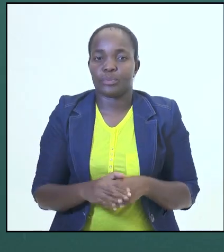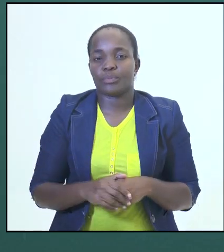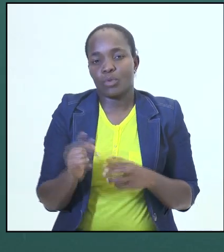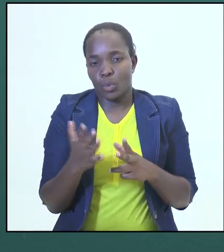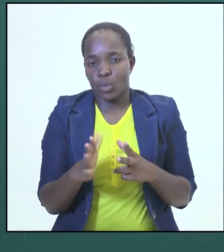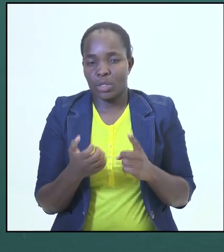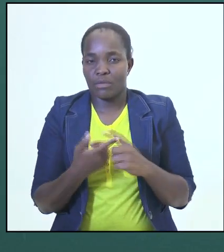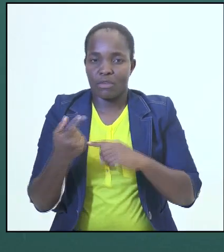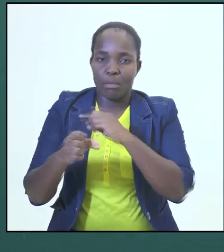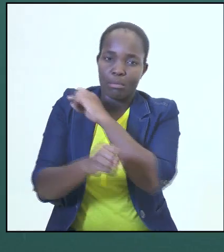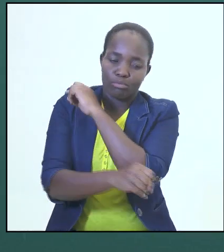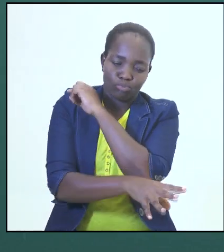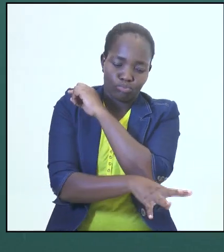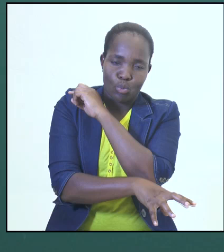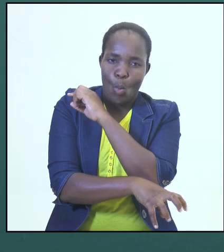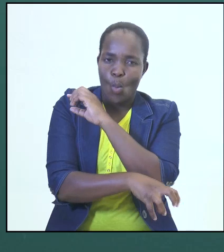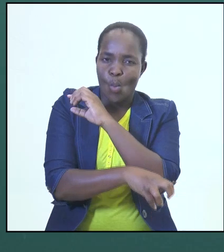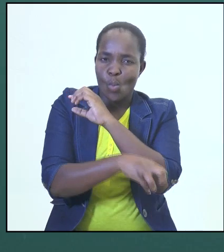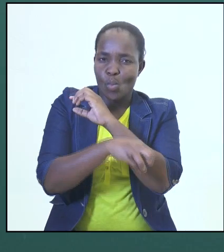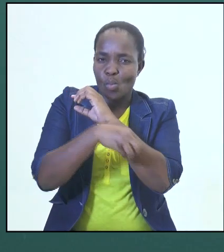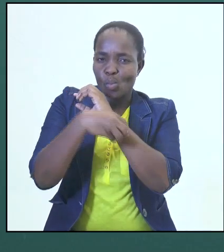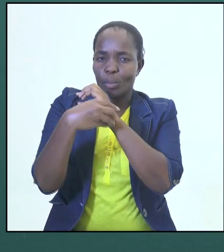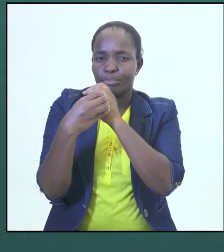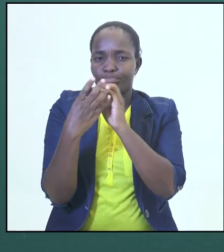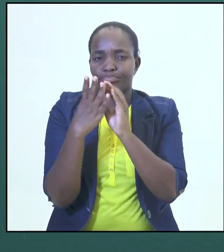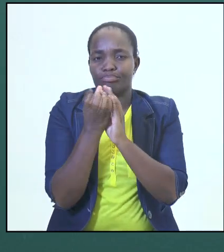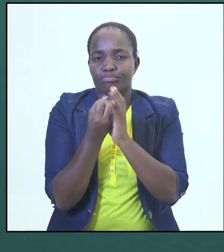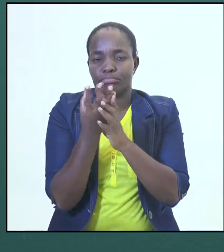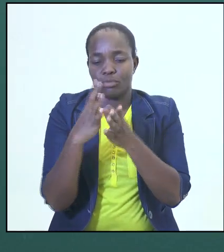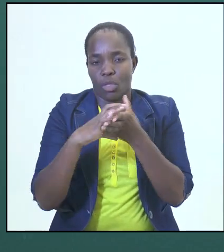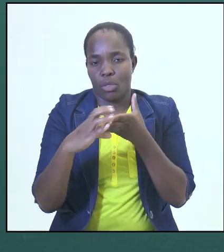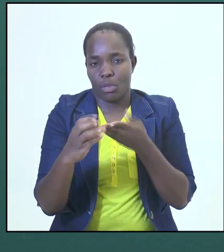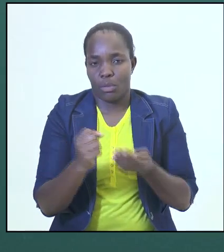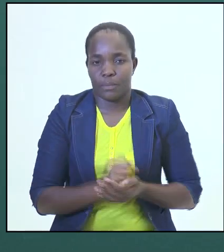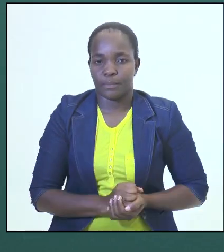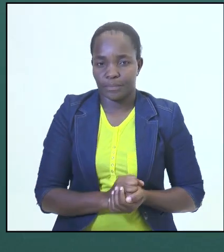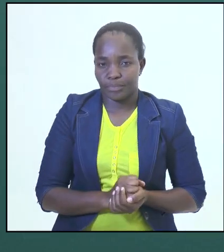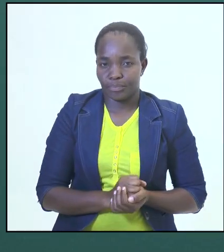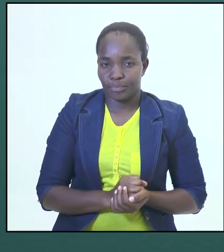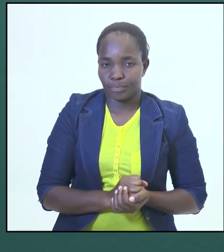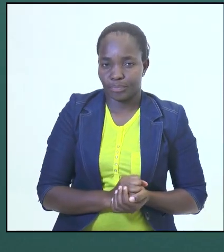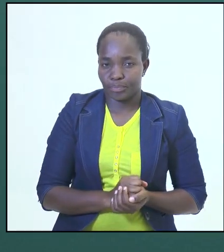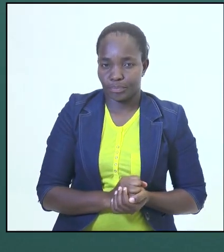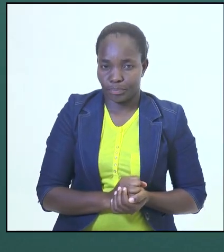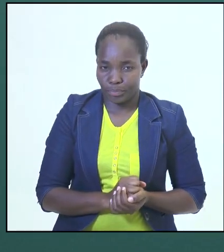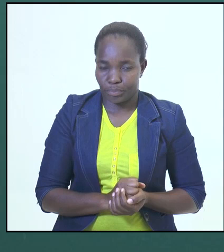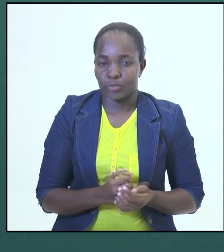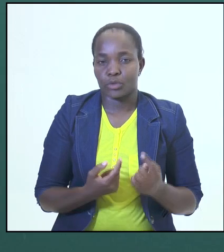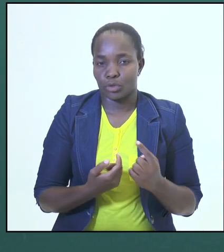roots. And the plant absorbs nutrients and minerals also through its roots from the